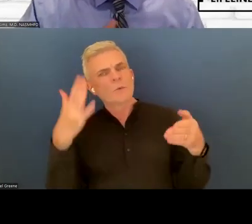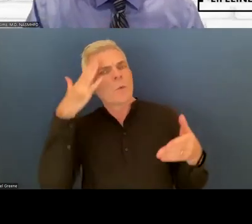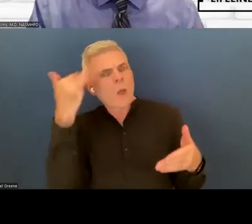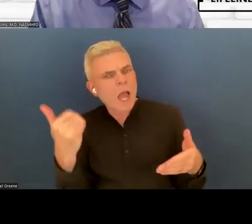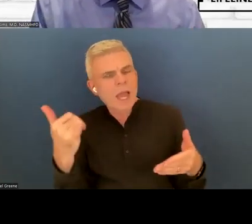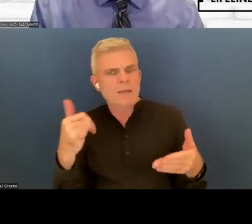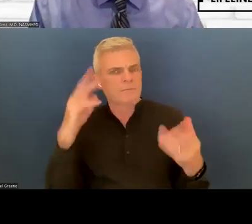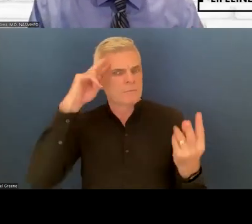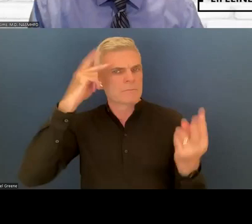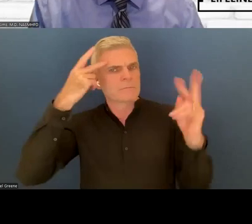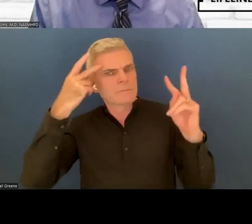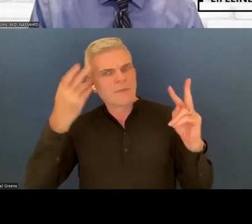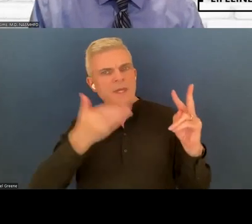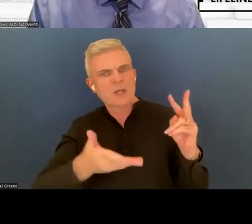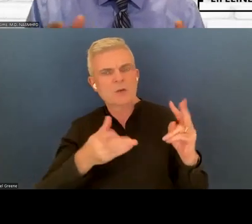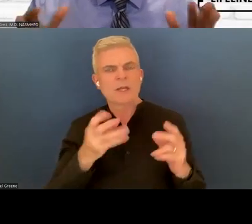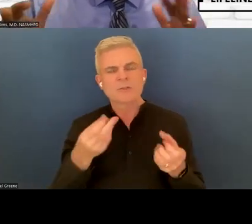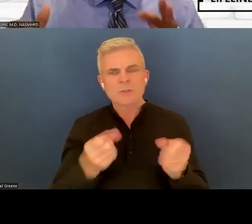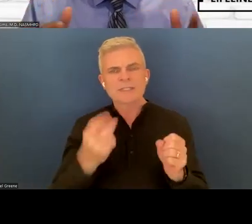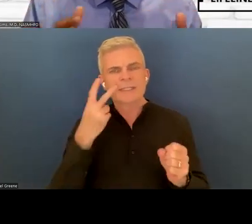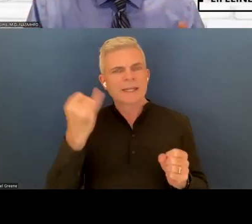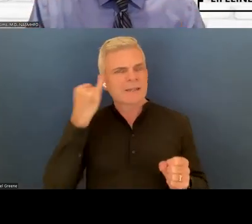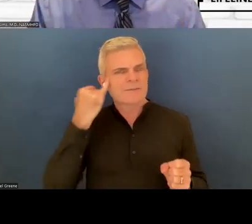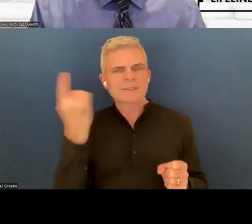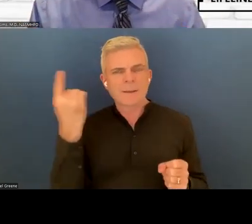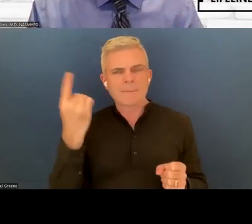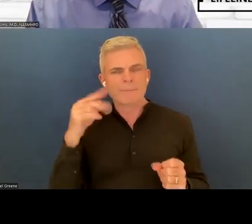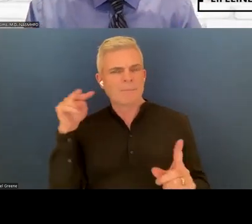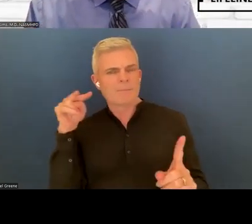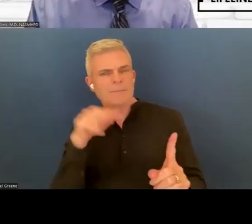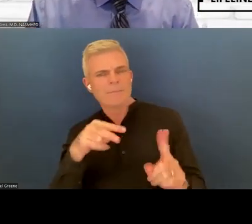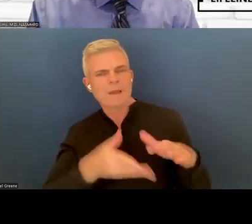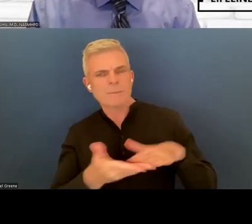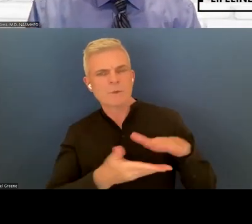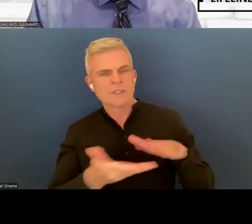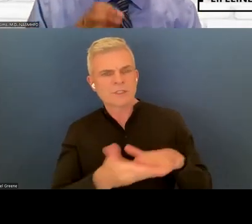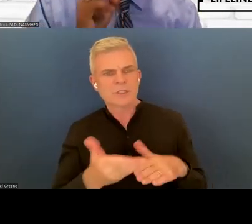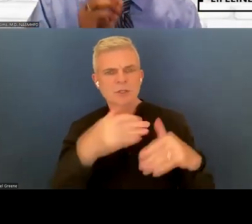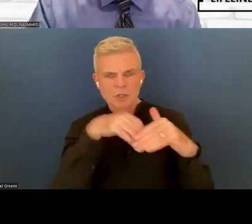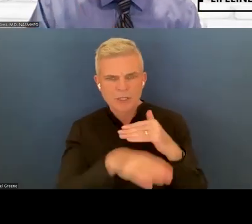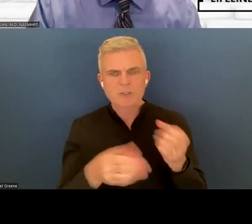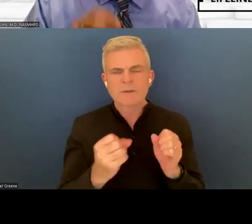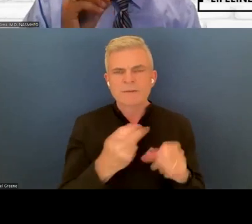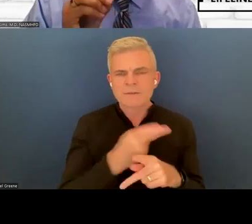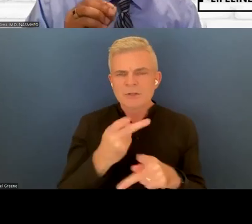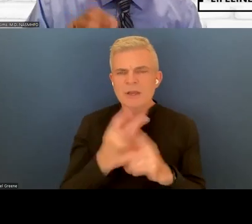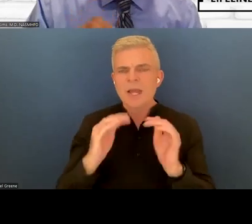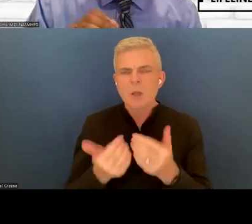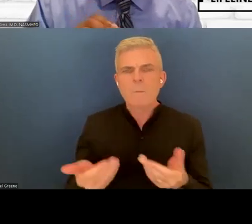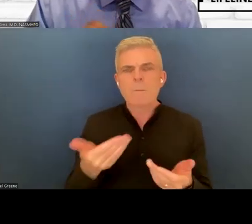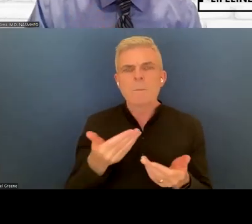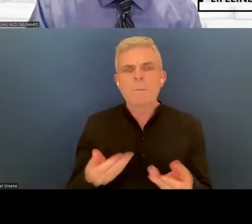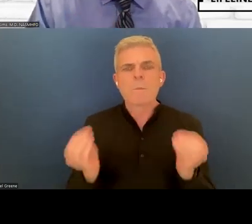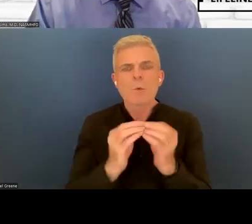and try to see if there's a lens of operation where we can go in and try to figure out how to more inform them of